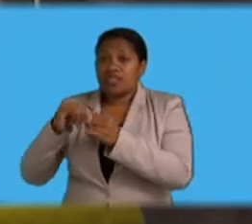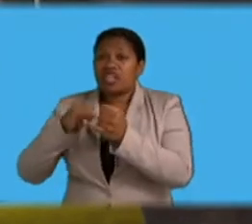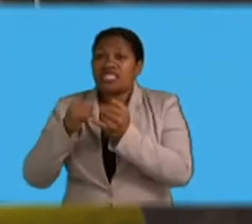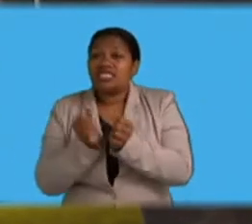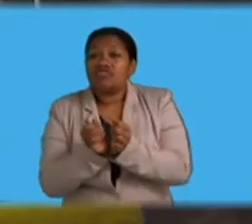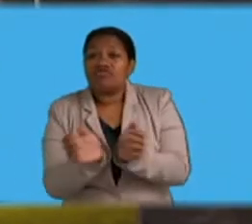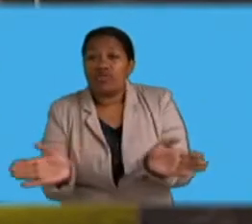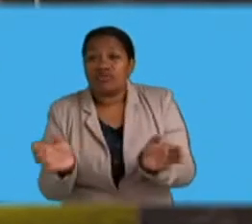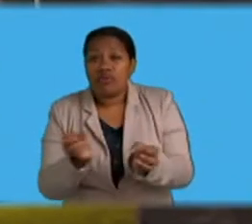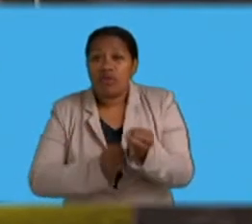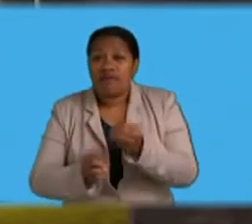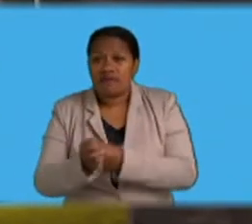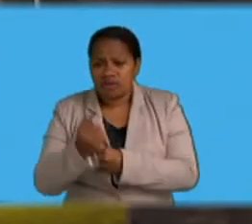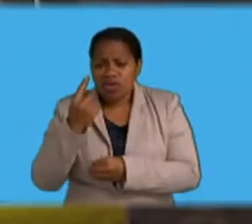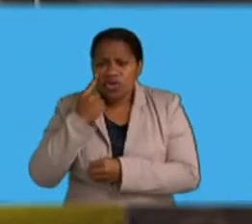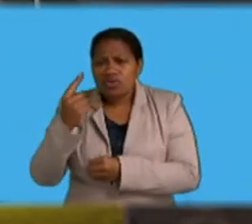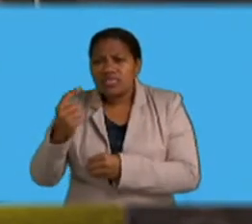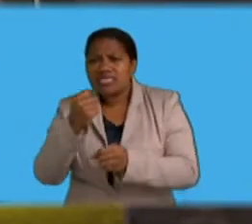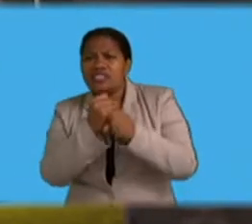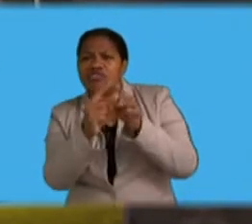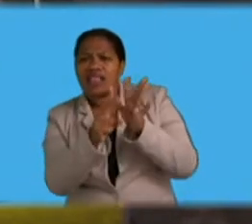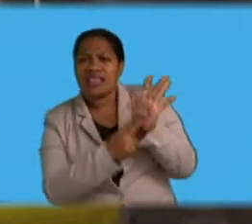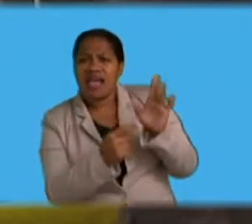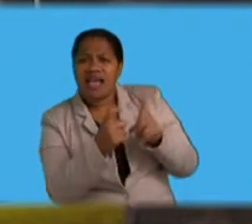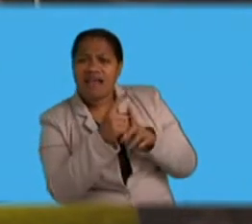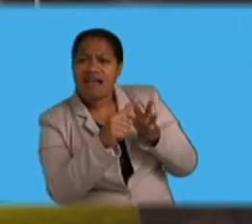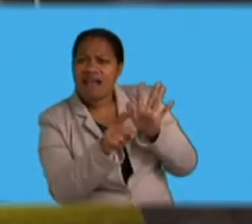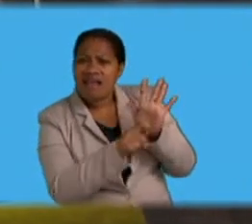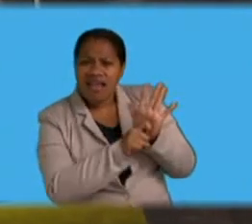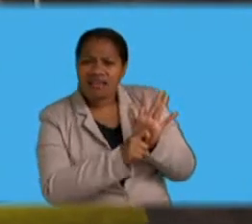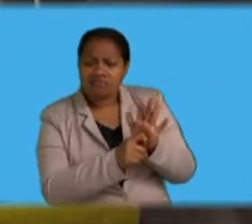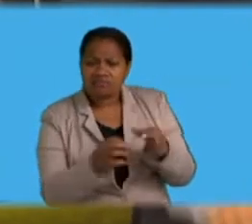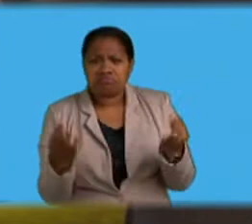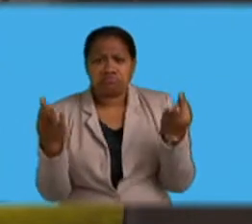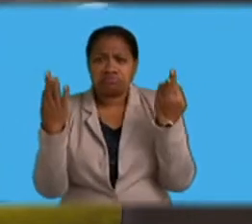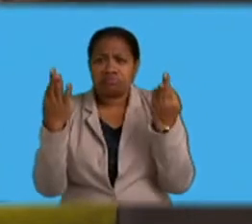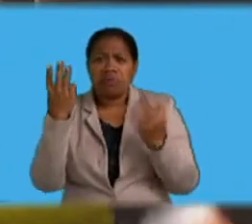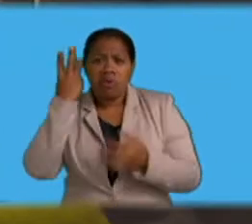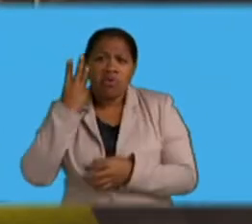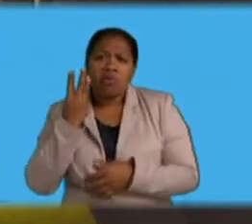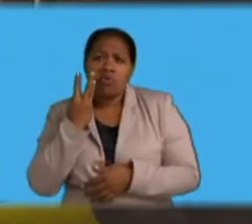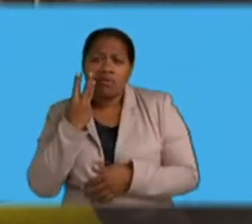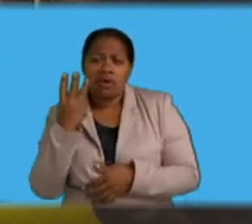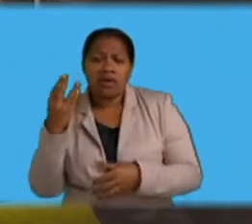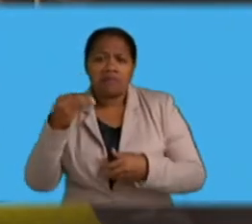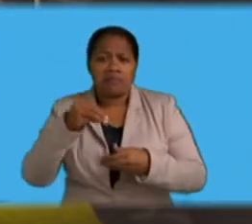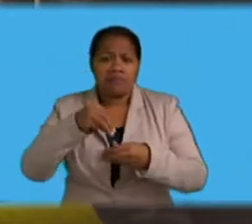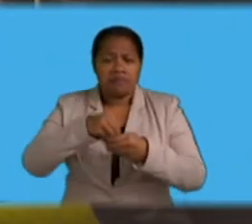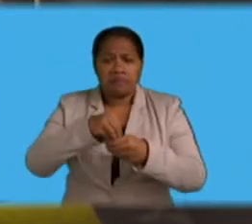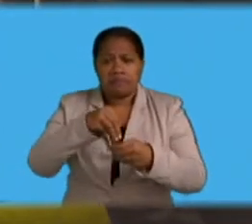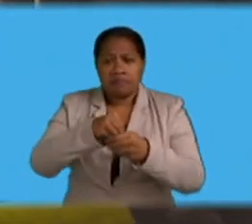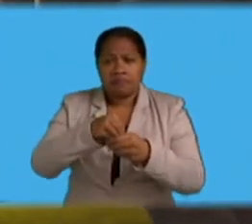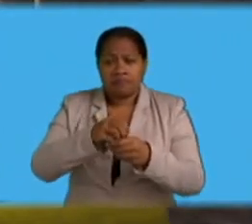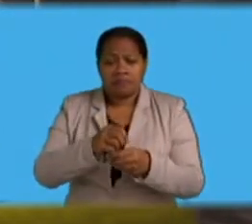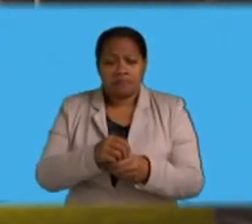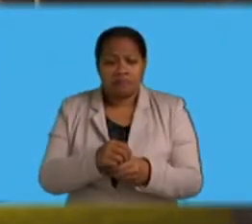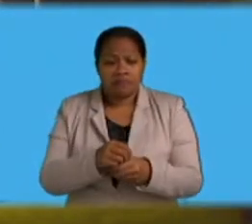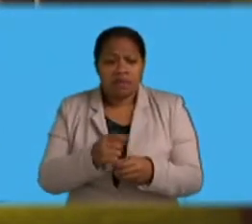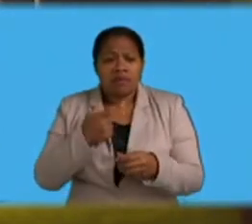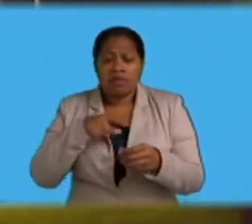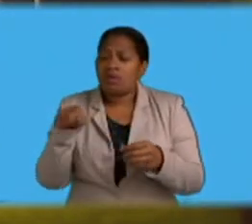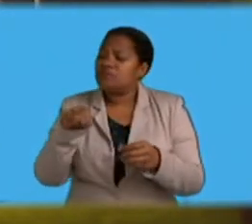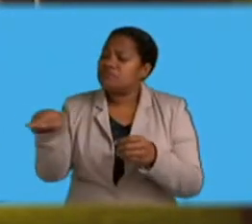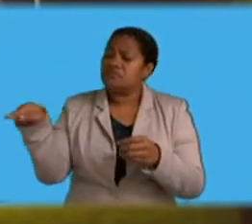see the gender proportion. None of these women who have been recruited recently have been appointed because they were